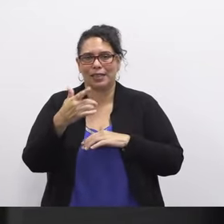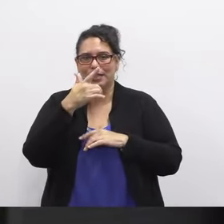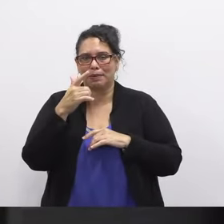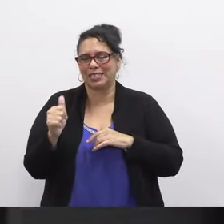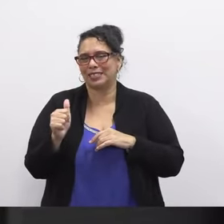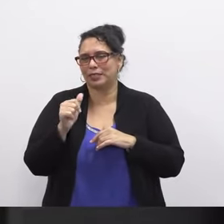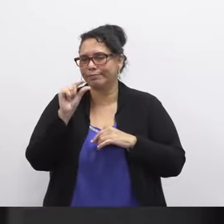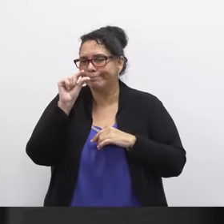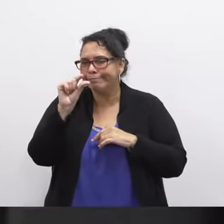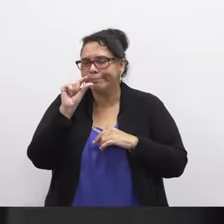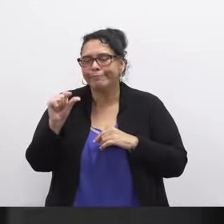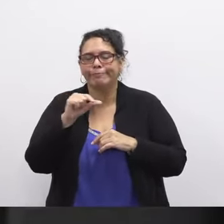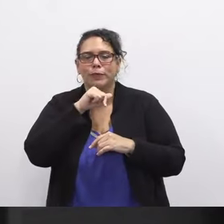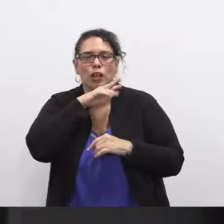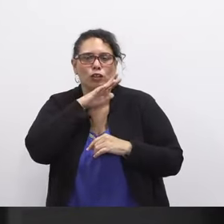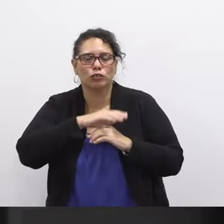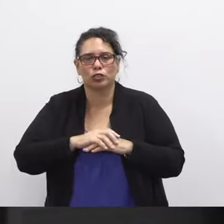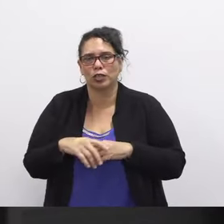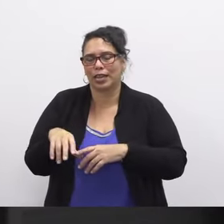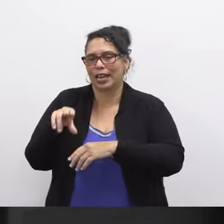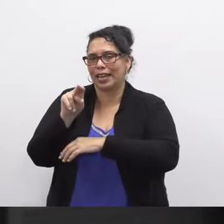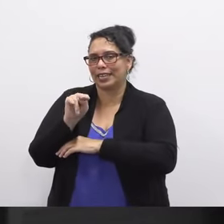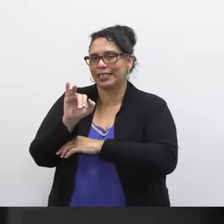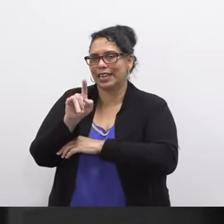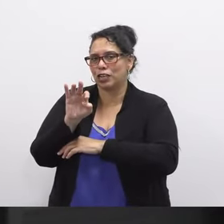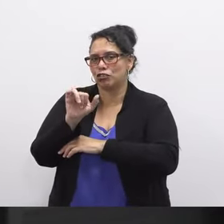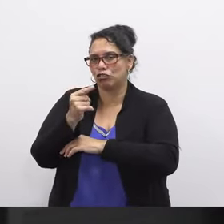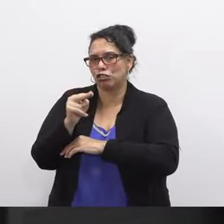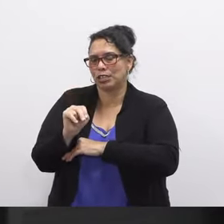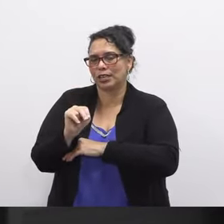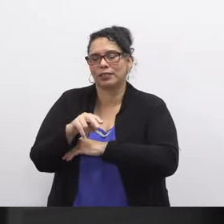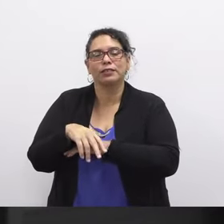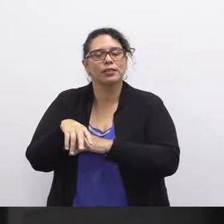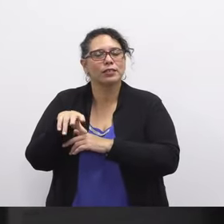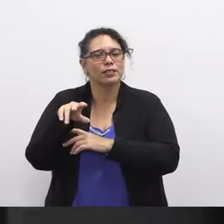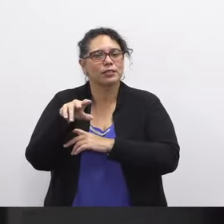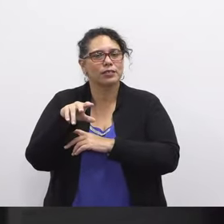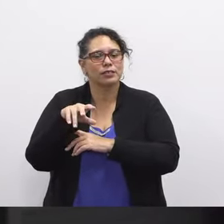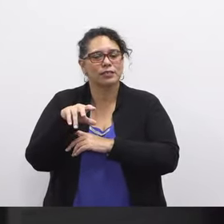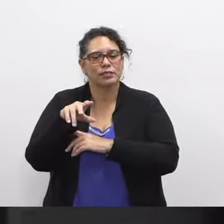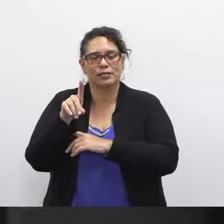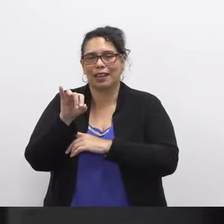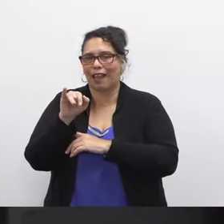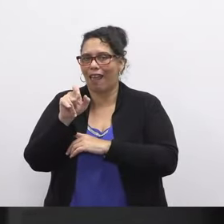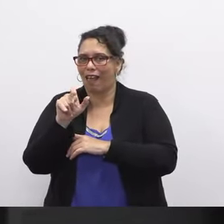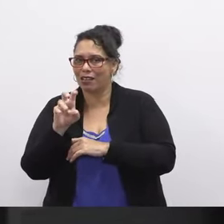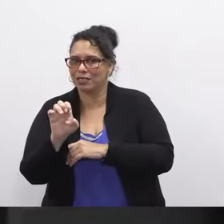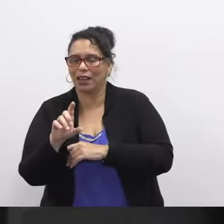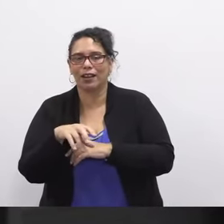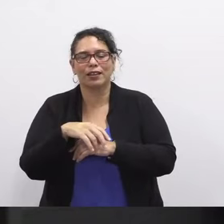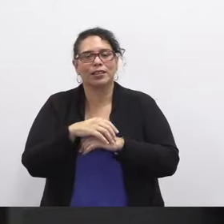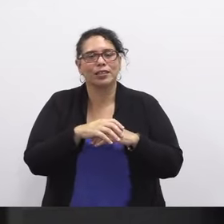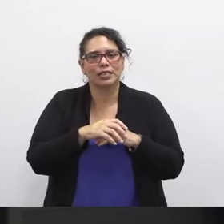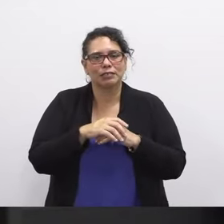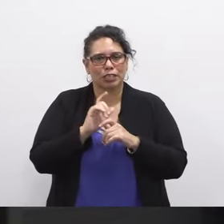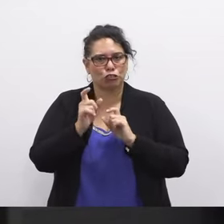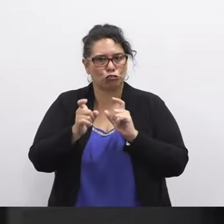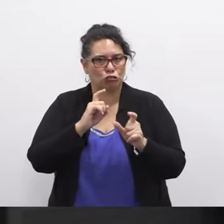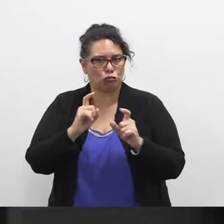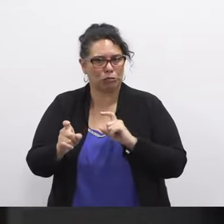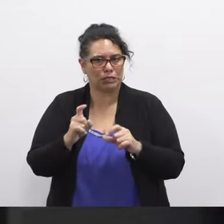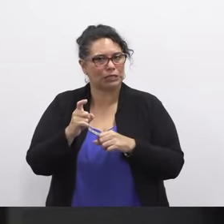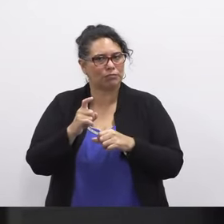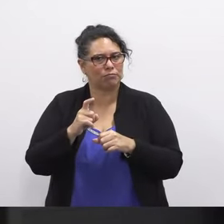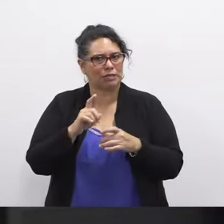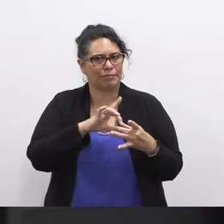nitrogen dioxide and ozone caused by refineries and traffic directly contribute to COVID-19 death rates. This has shown to